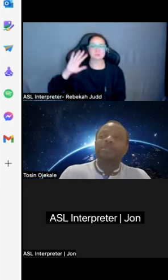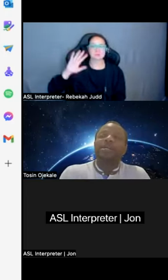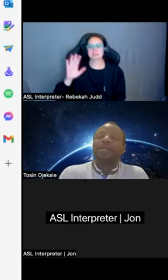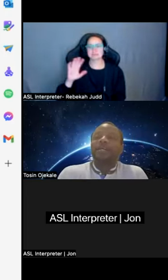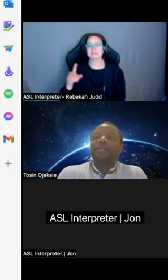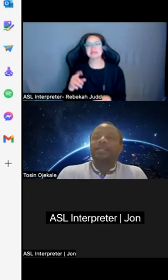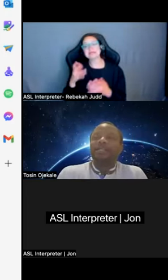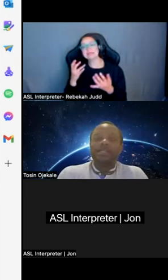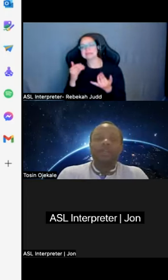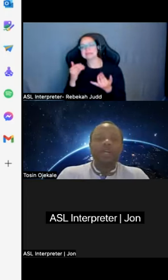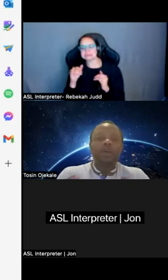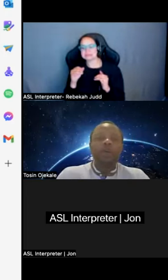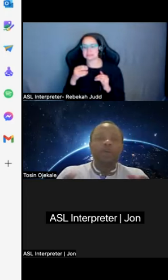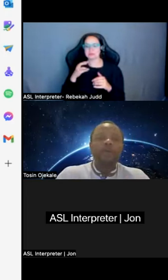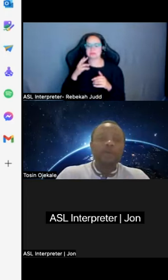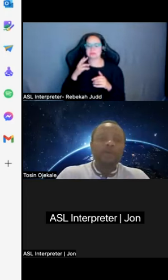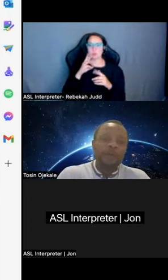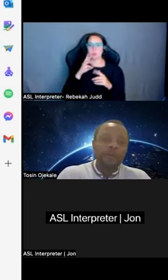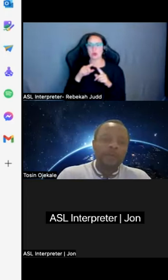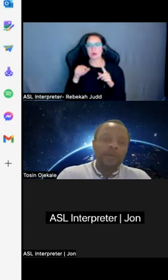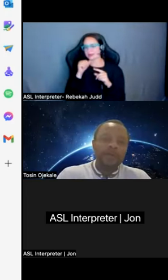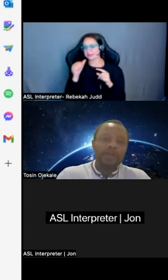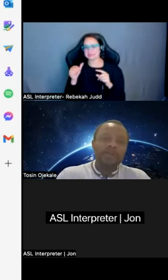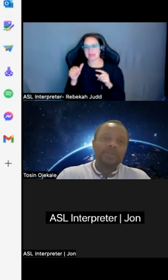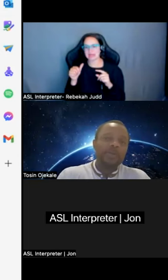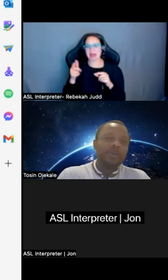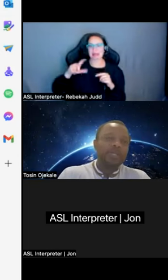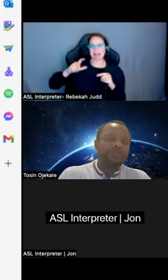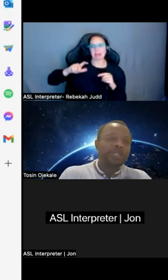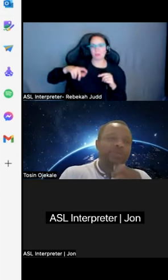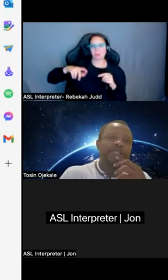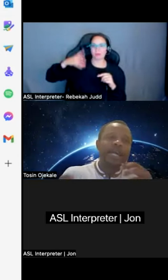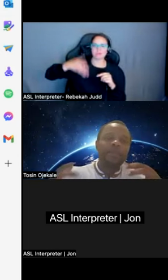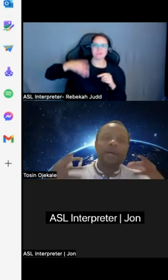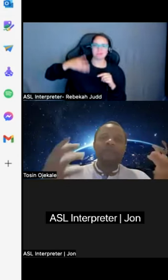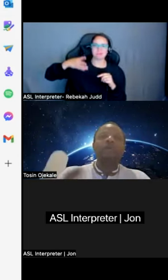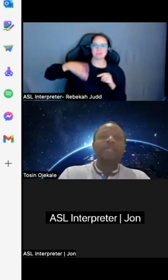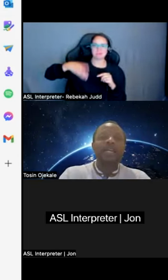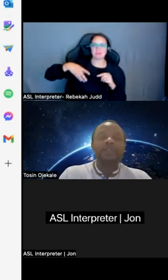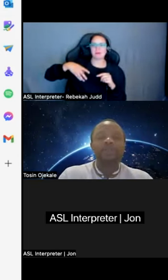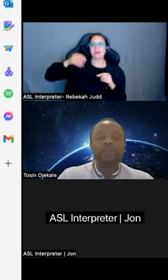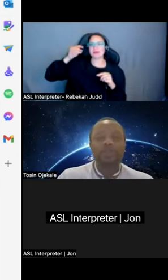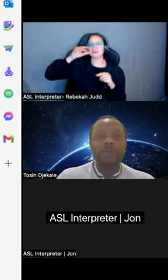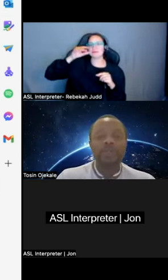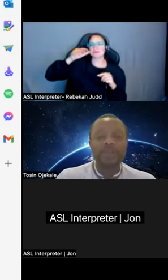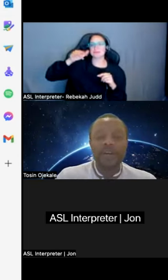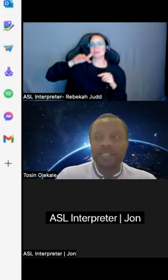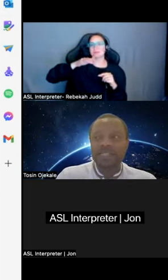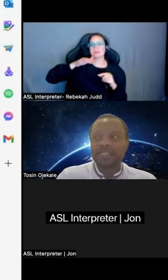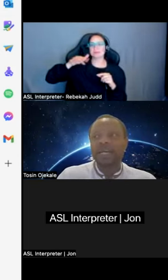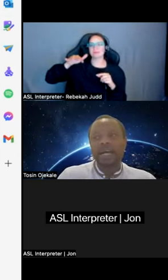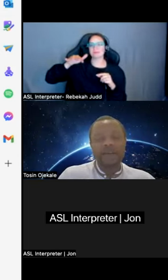but it doesn't come in full form. So it reduces the amount of water that you use on your devices, and they are very,